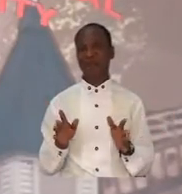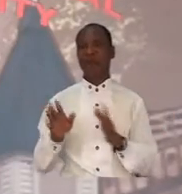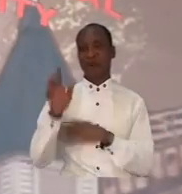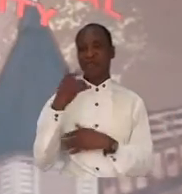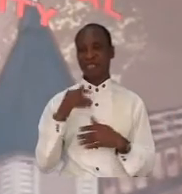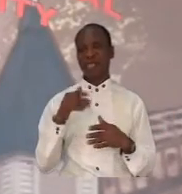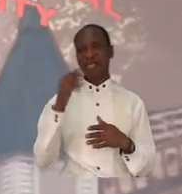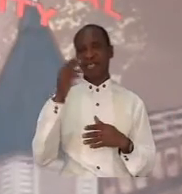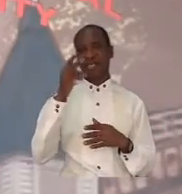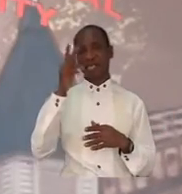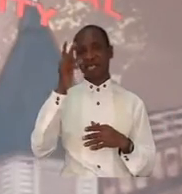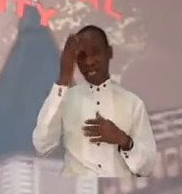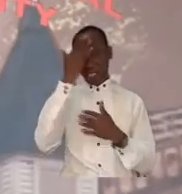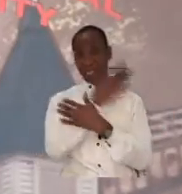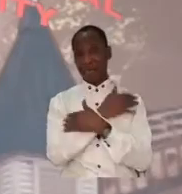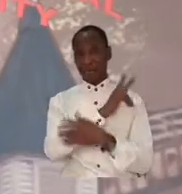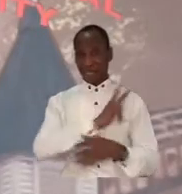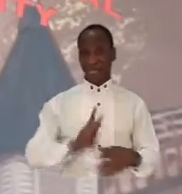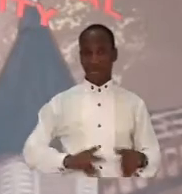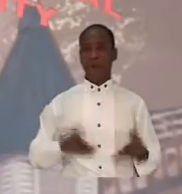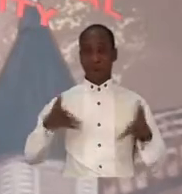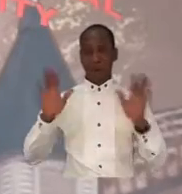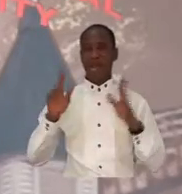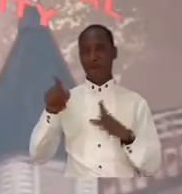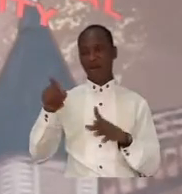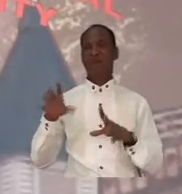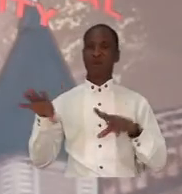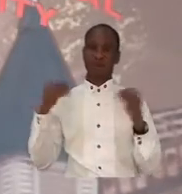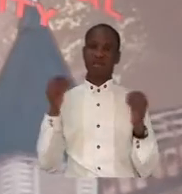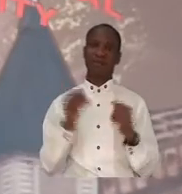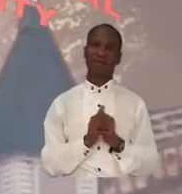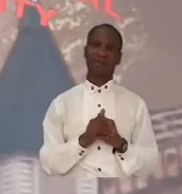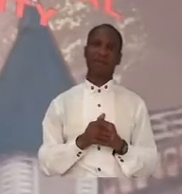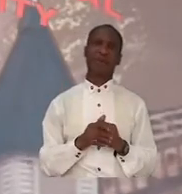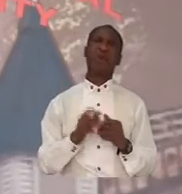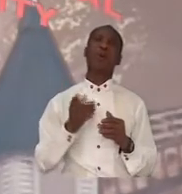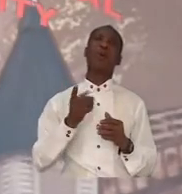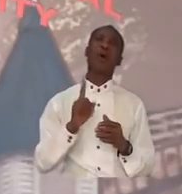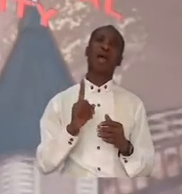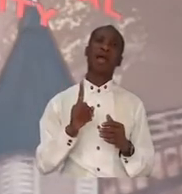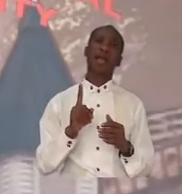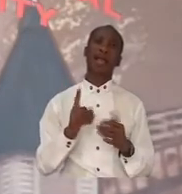Mokwine, Momwefu ho ako. In Tia, Yankupon de Unquajie